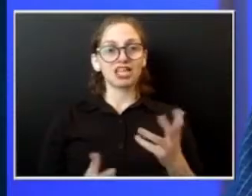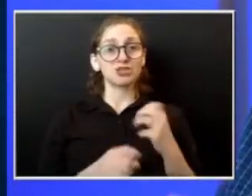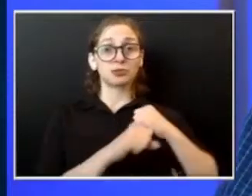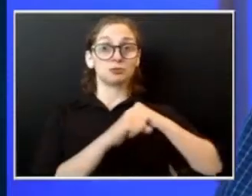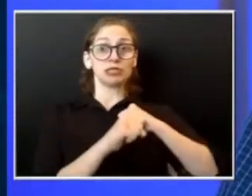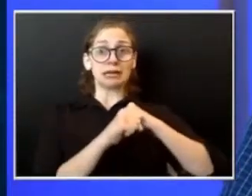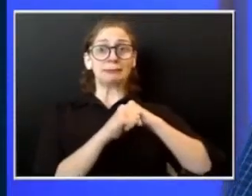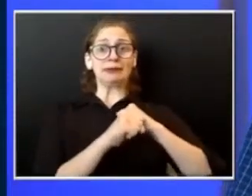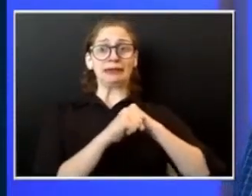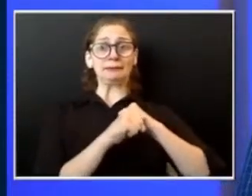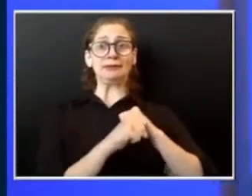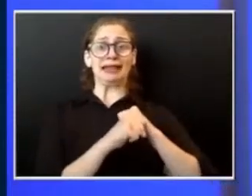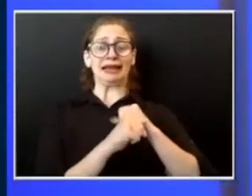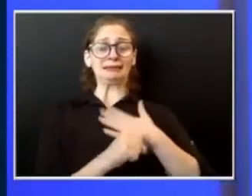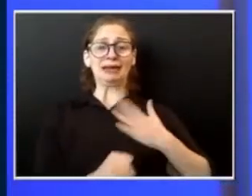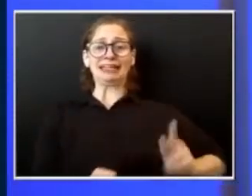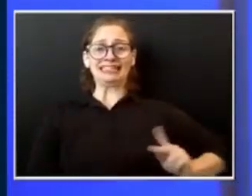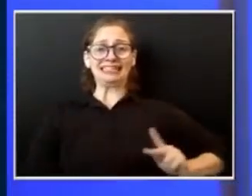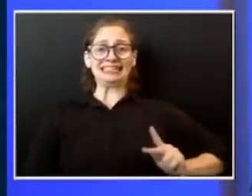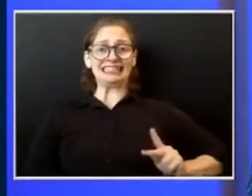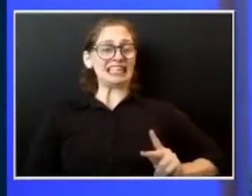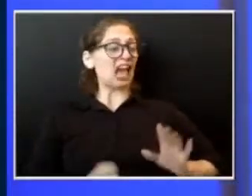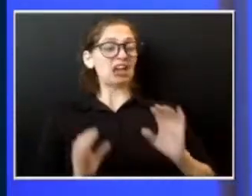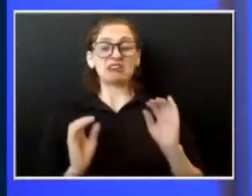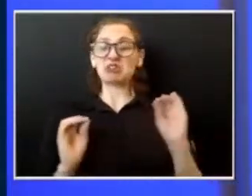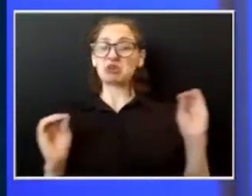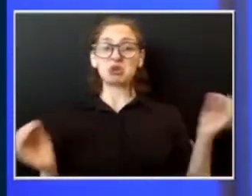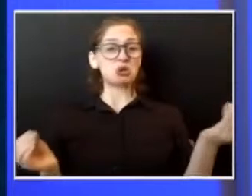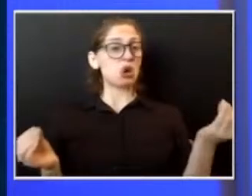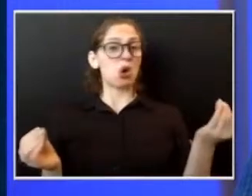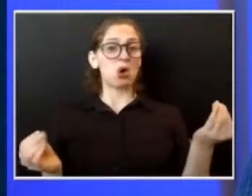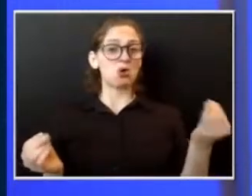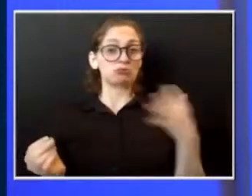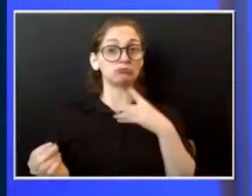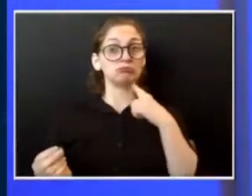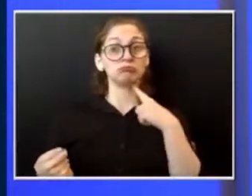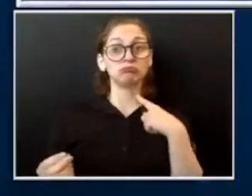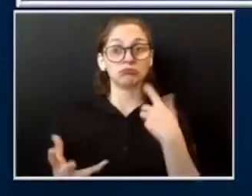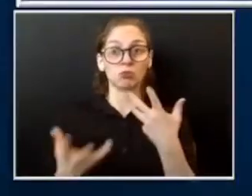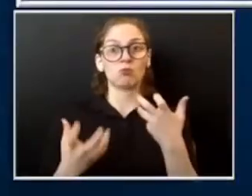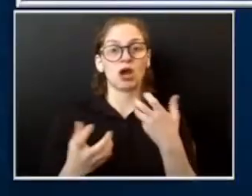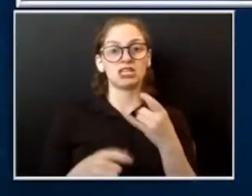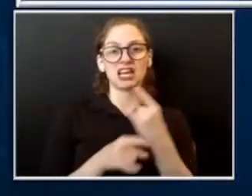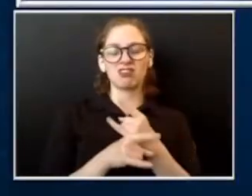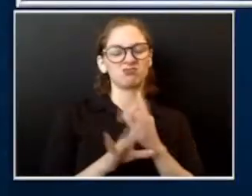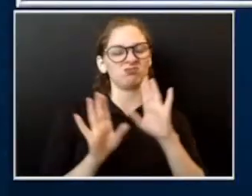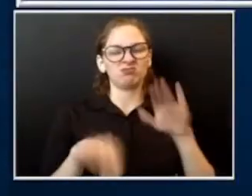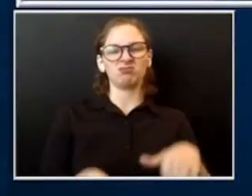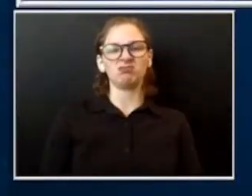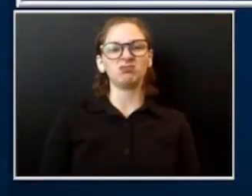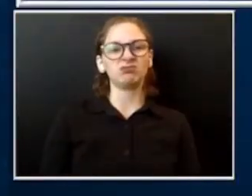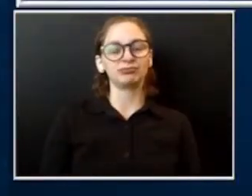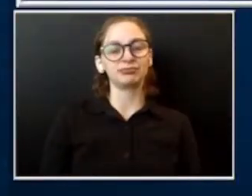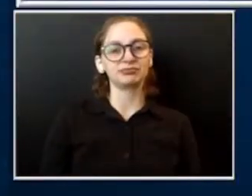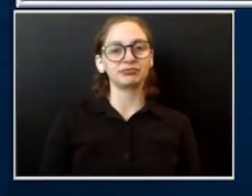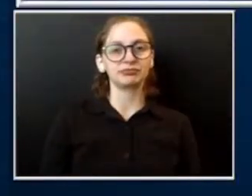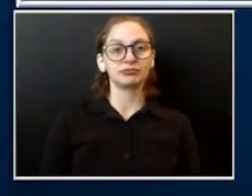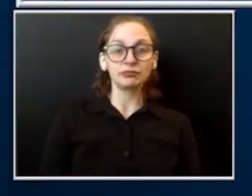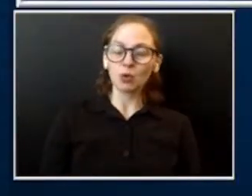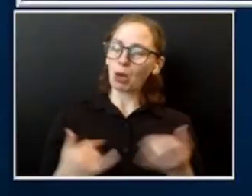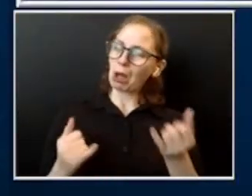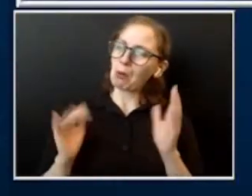don't have any inclination to have alcohol anyway, so I'm good on that. Alexis, let's just check to the experts. Dr. Smith, what do you